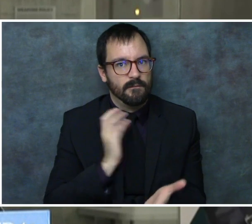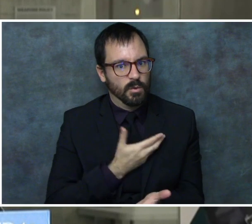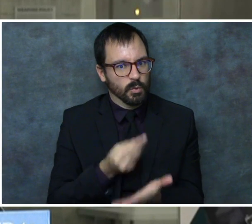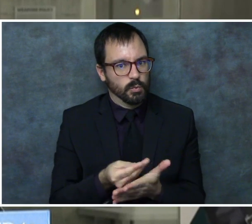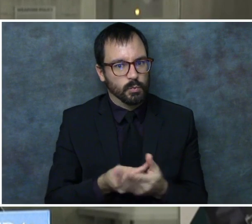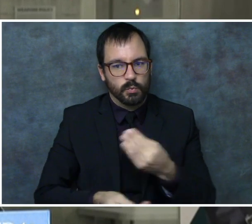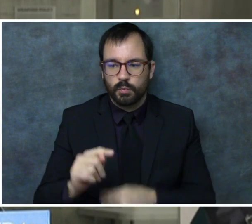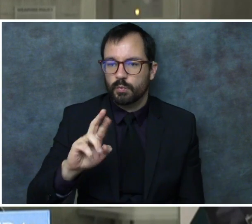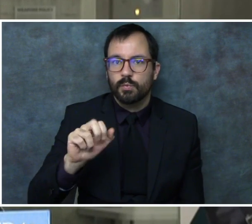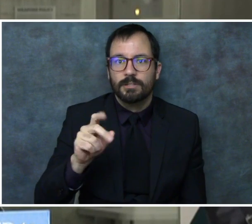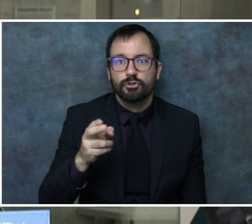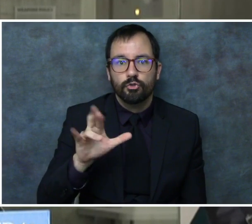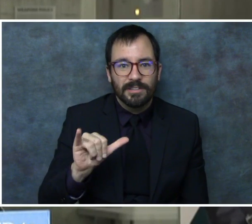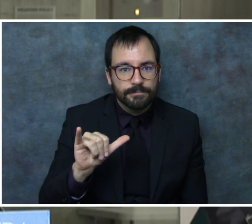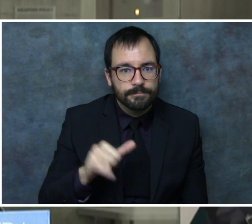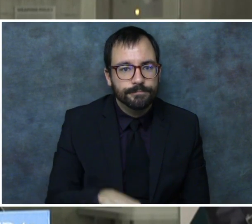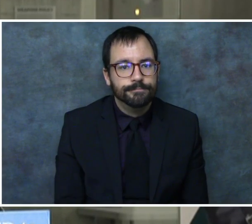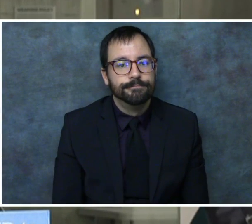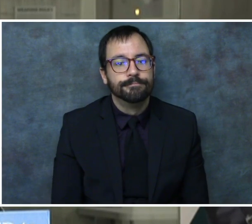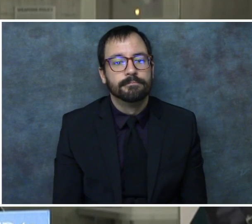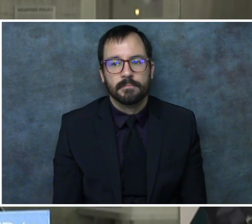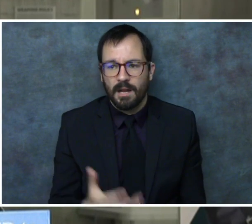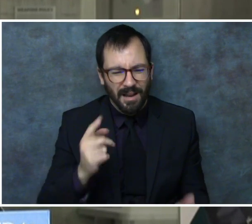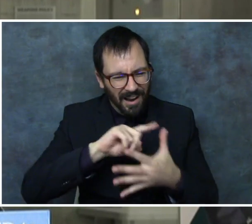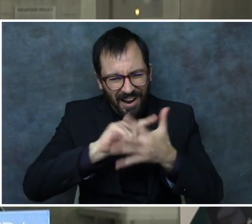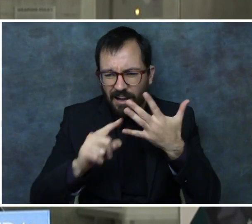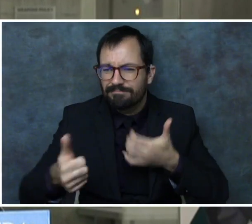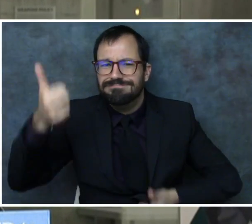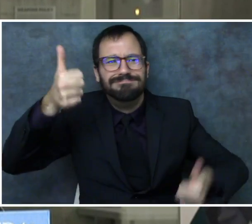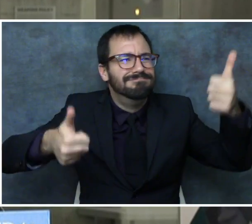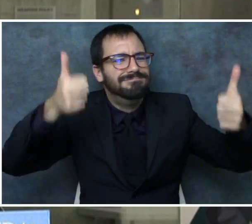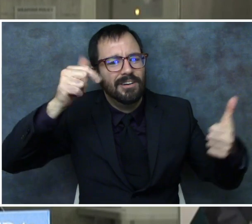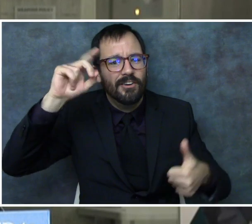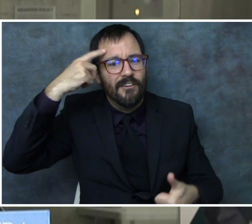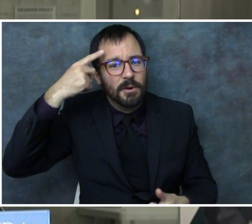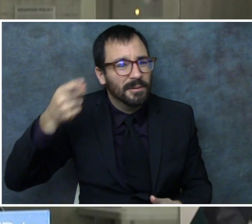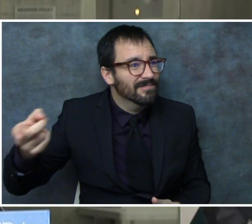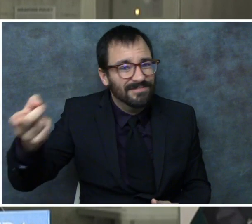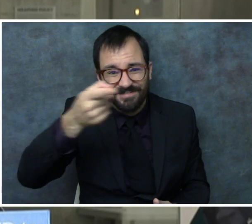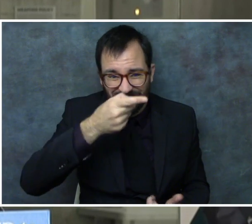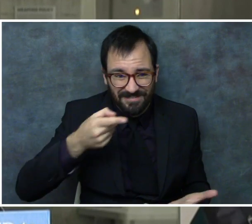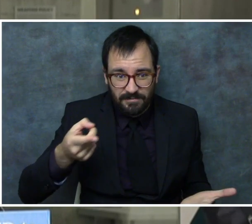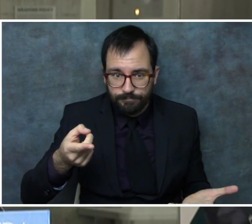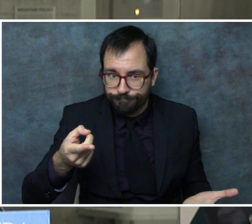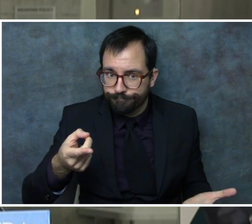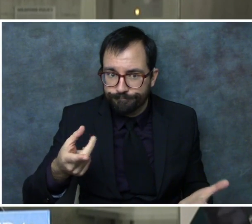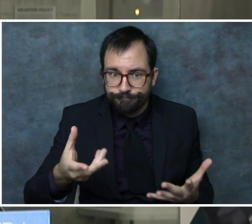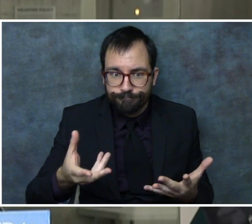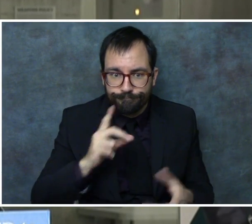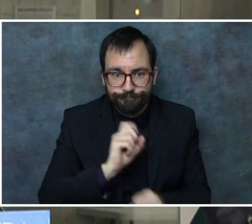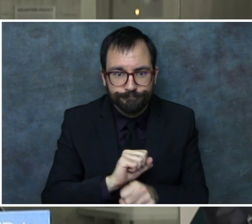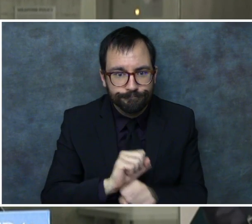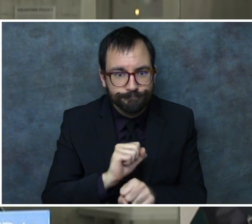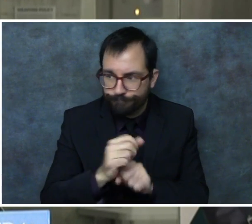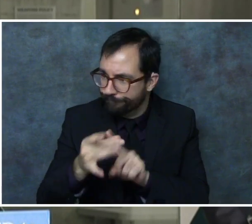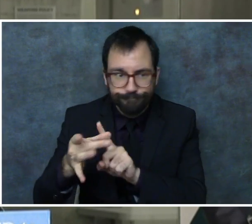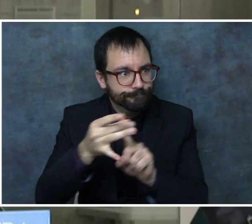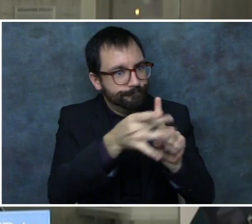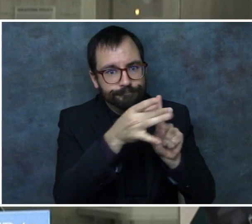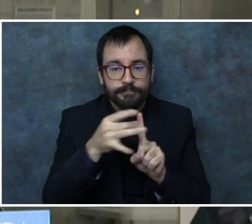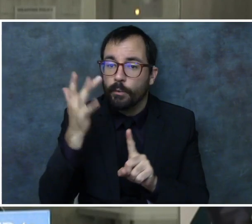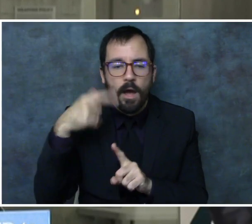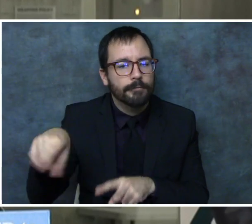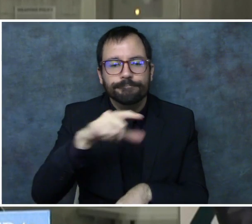Treasury, and a whole host of other people, top-level government people, in the Rose Garden at the White